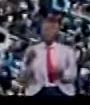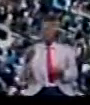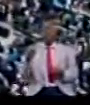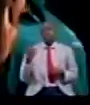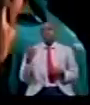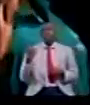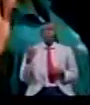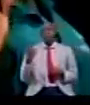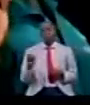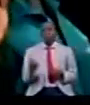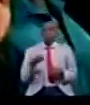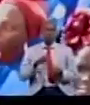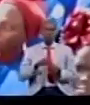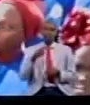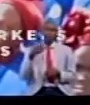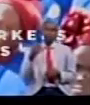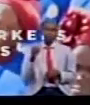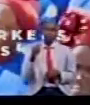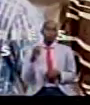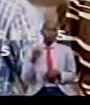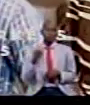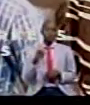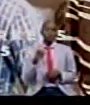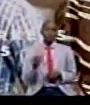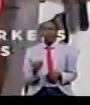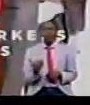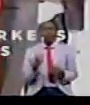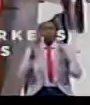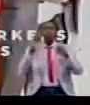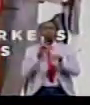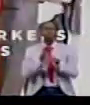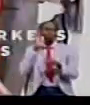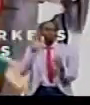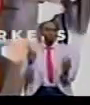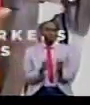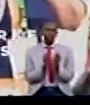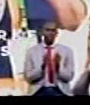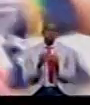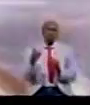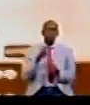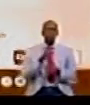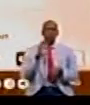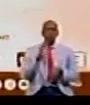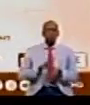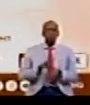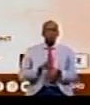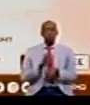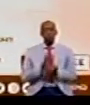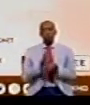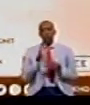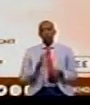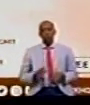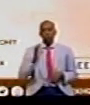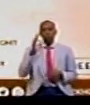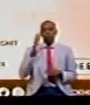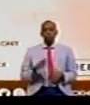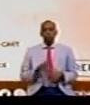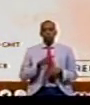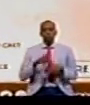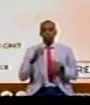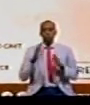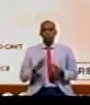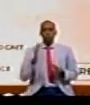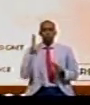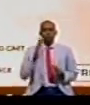backsliding? It's almost making them to go back to forget God, making them to forget Christ, to forget the Bible, to forget the word of